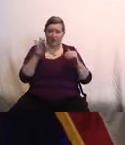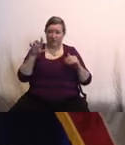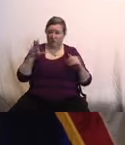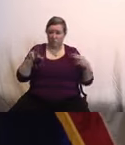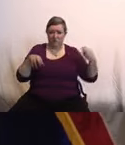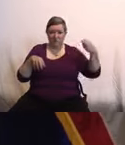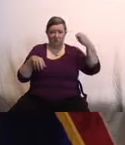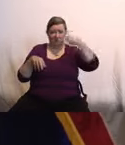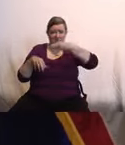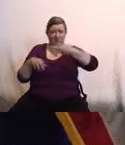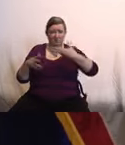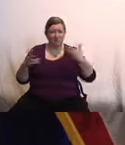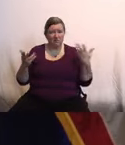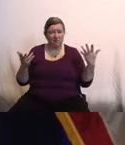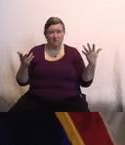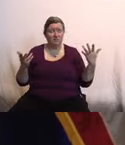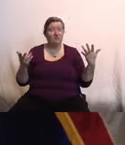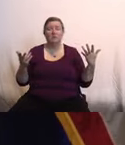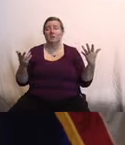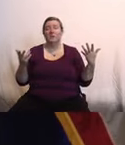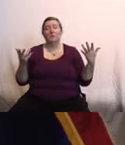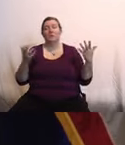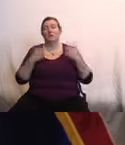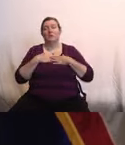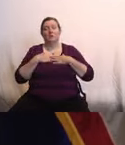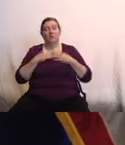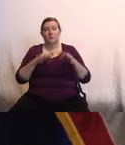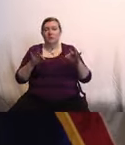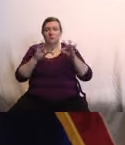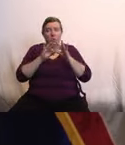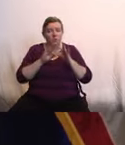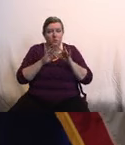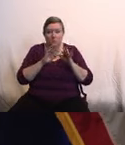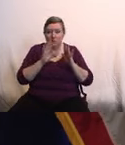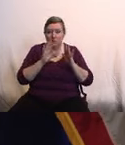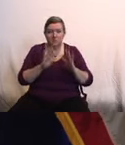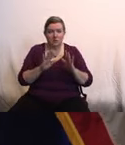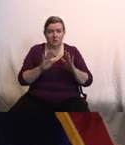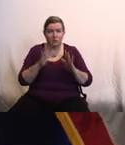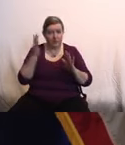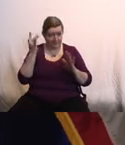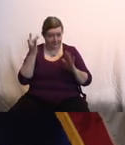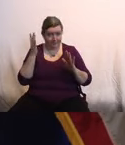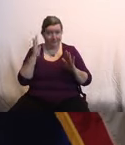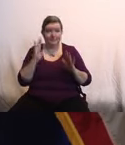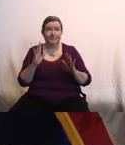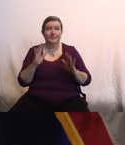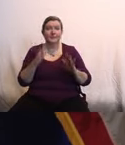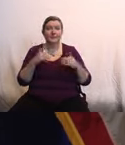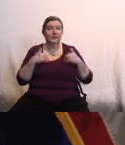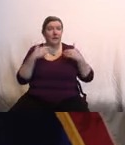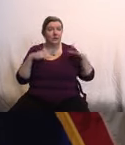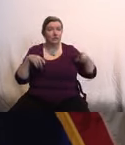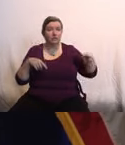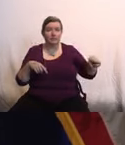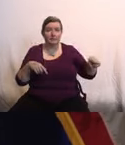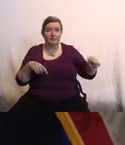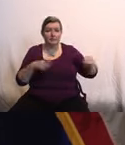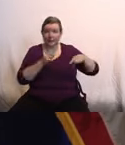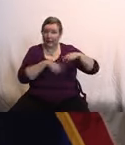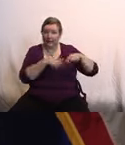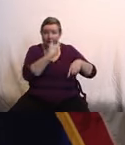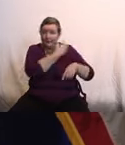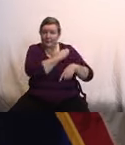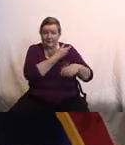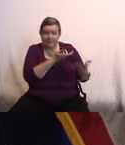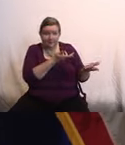keeping record. So it is important, and it is particularly important, as the governor said, because, you know, these young children unfortunately can't be vaccinated. It